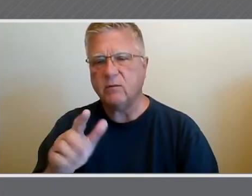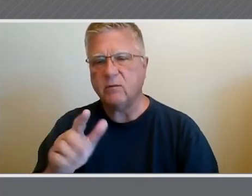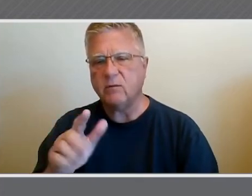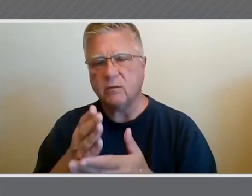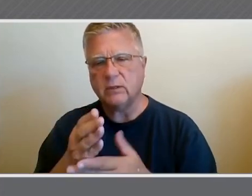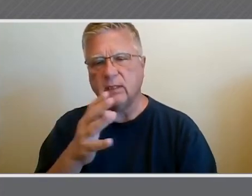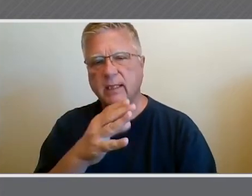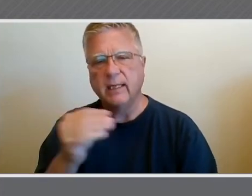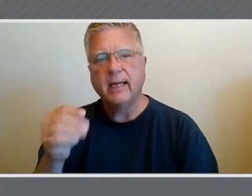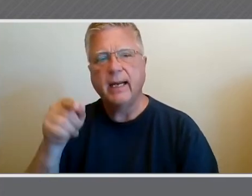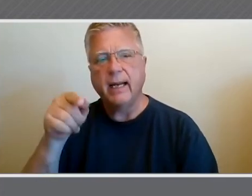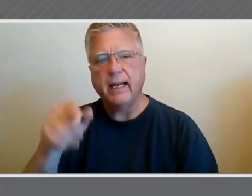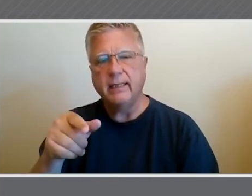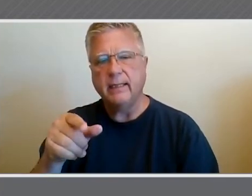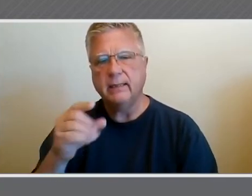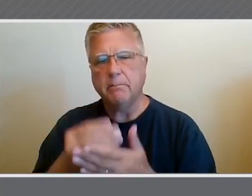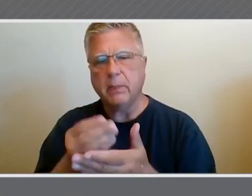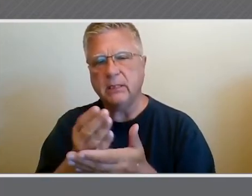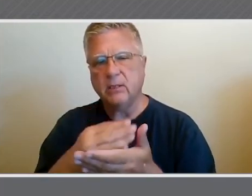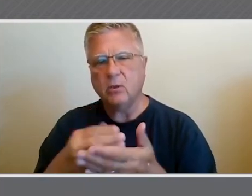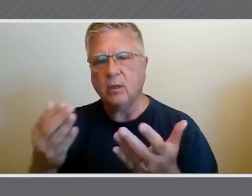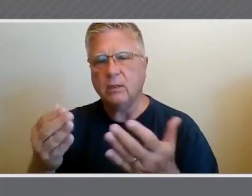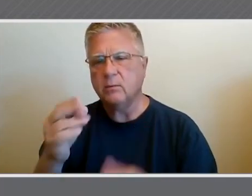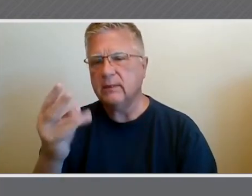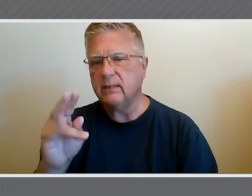are $17.4 million.